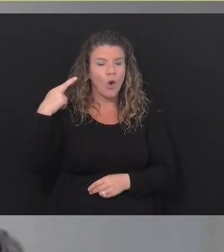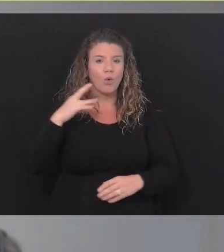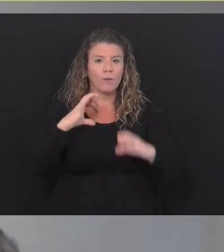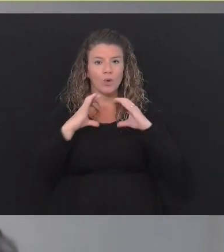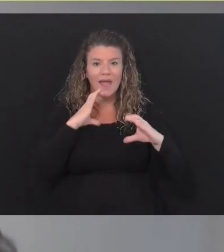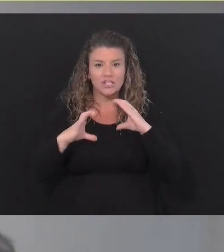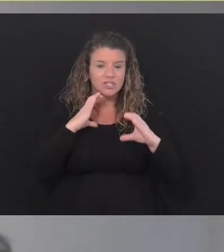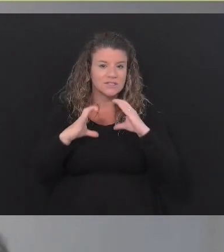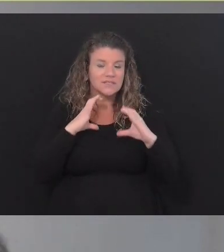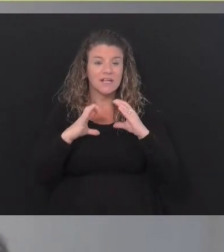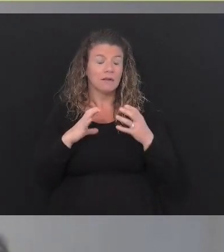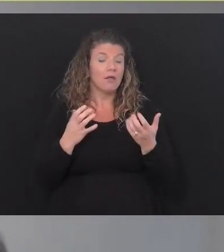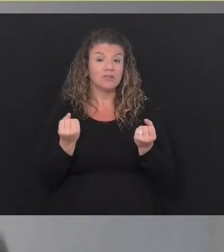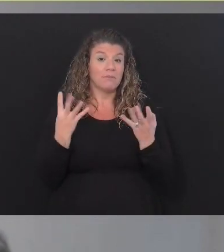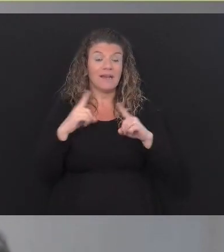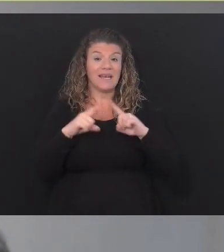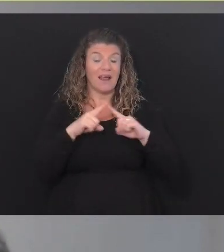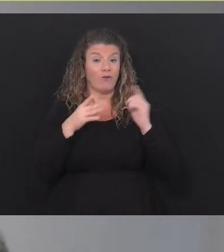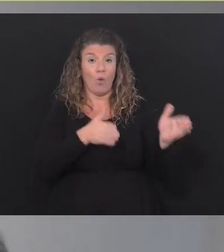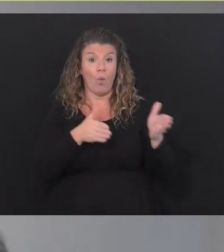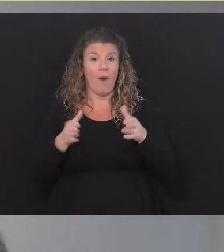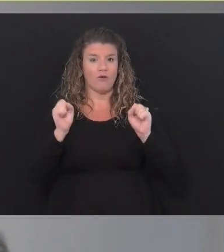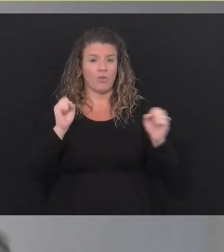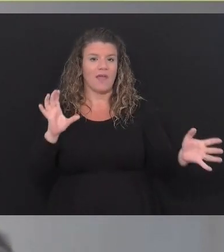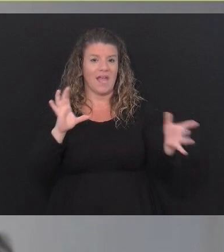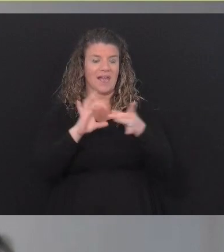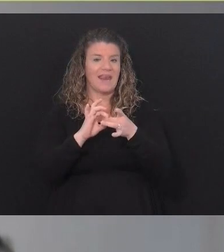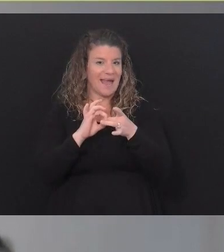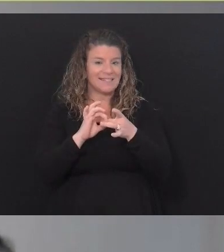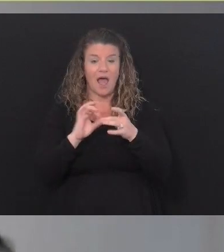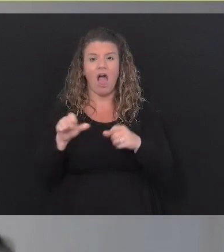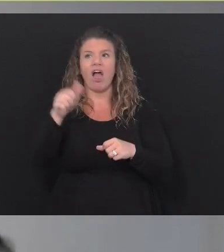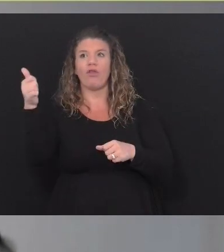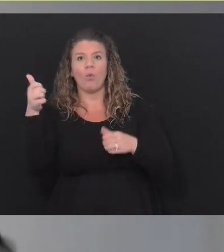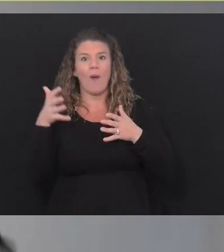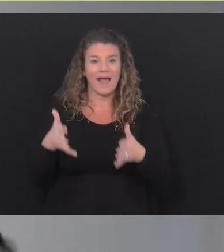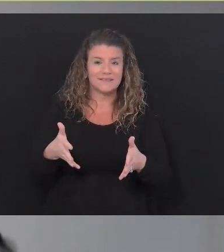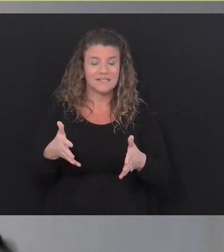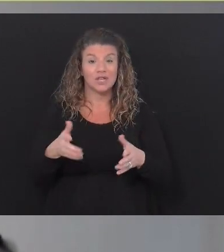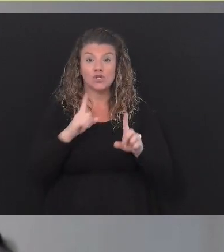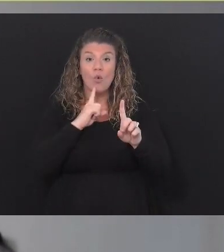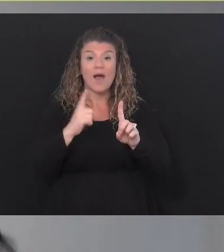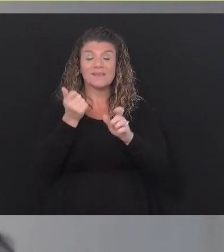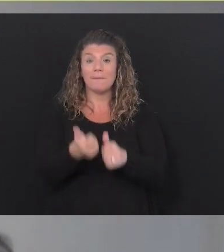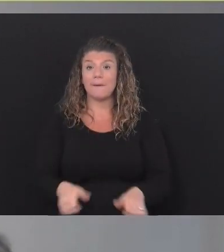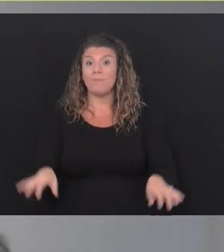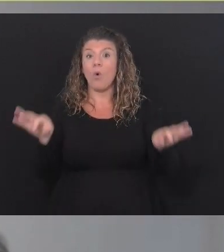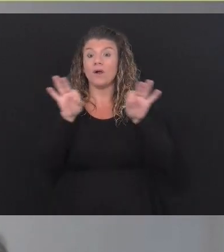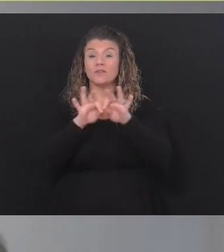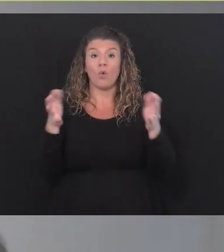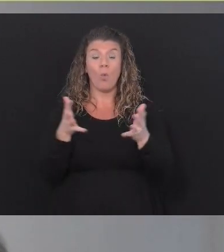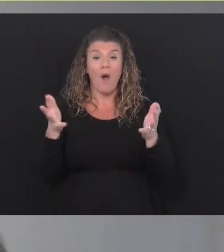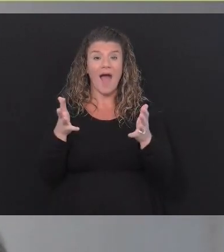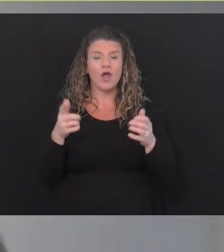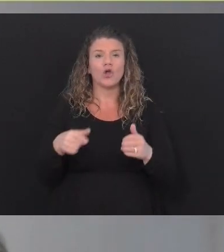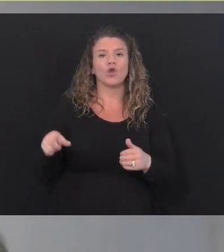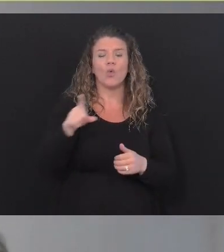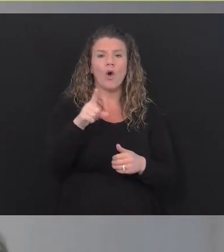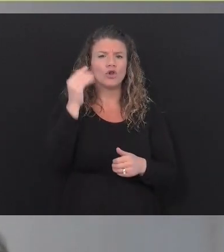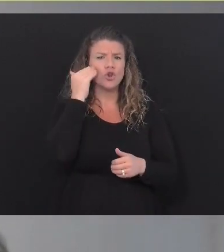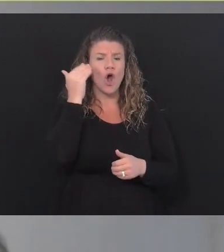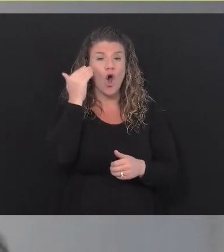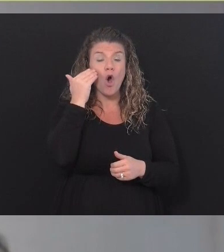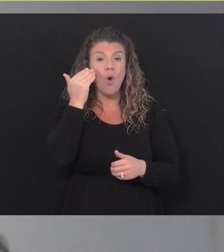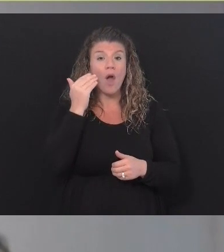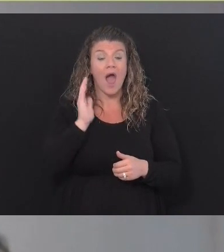communications, lots of ways to connect in alternative ways. So I think what's most important there is to really make sure that all